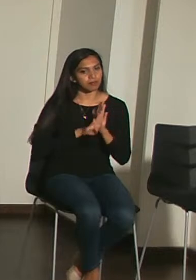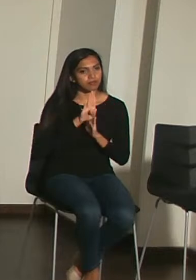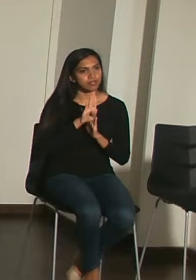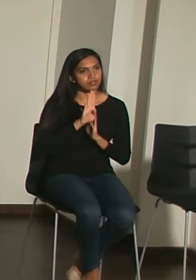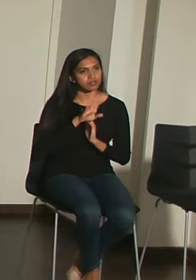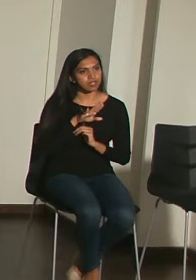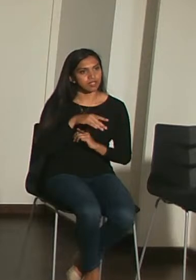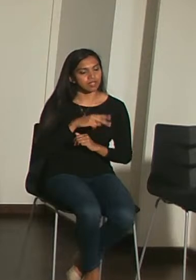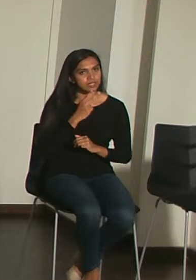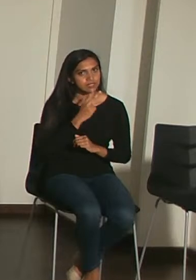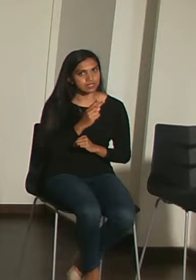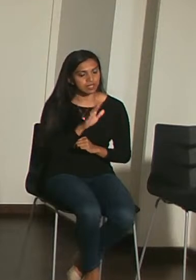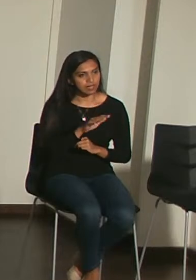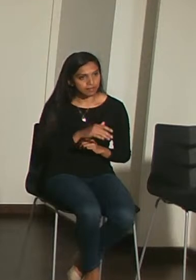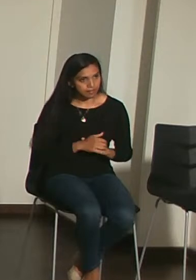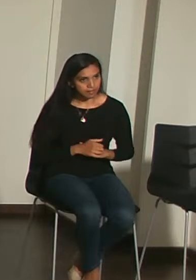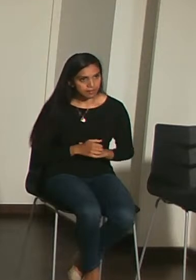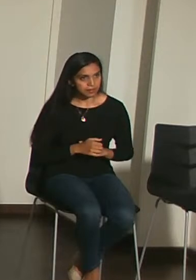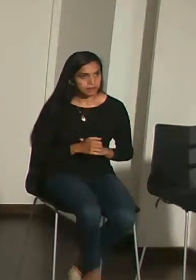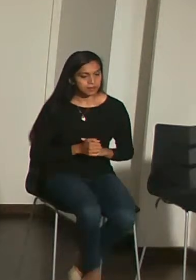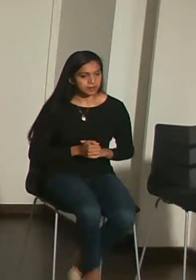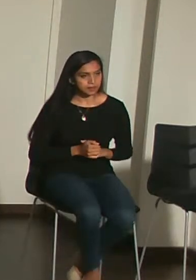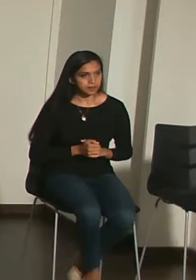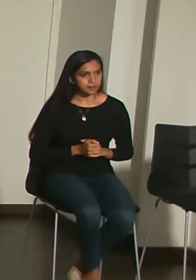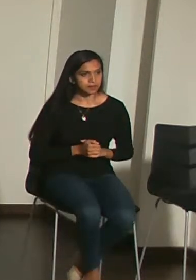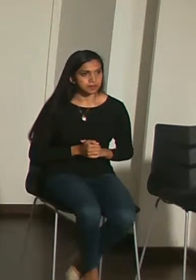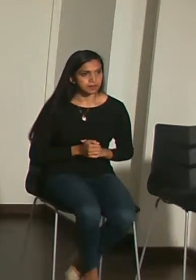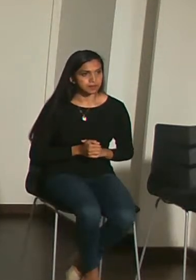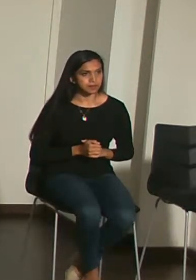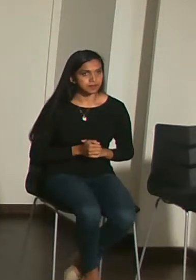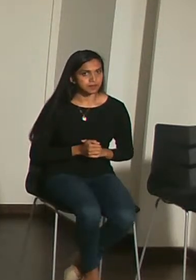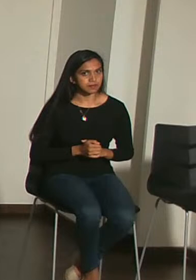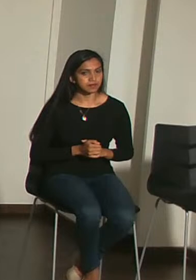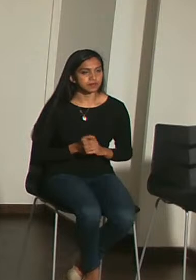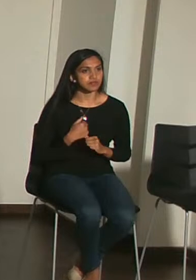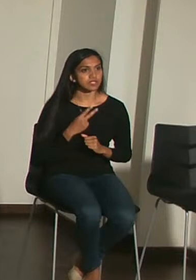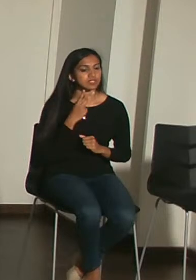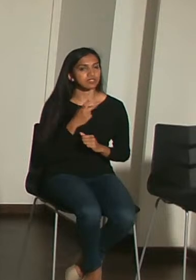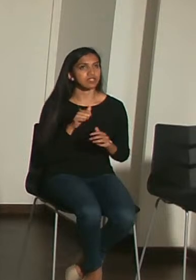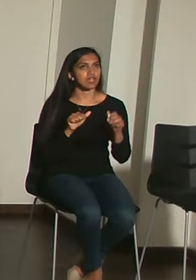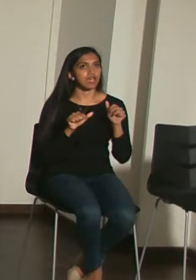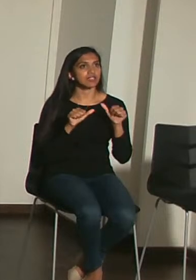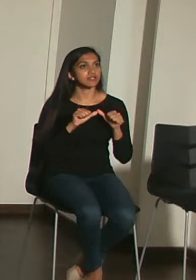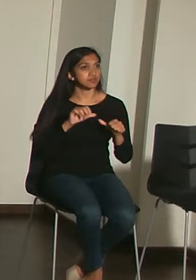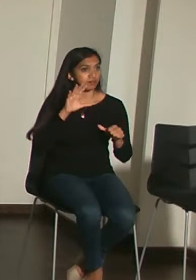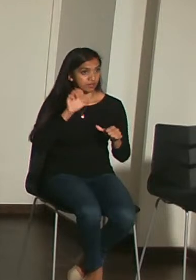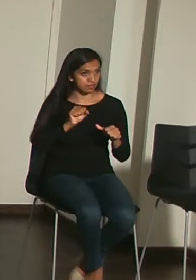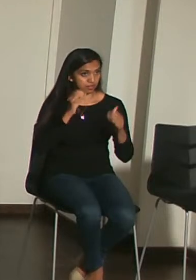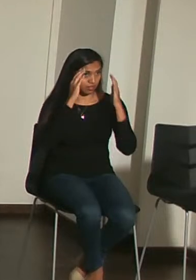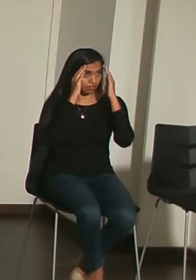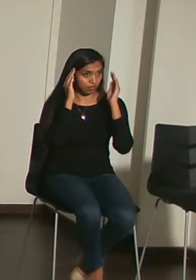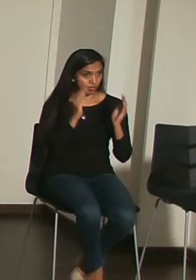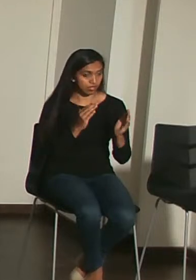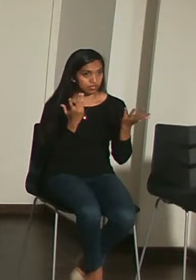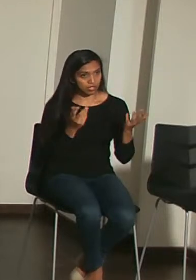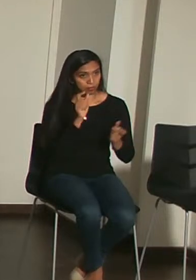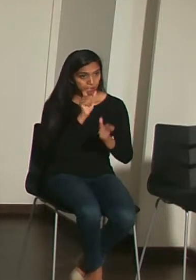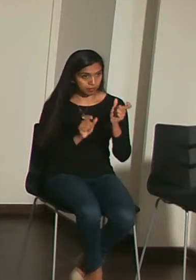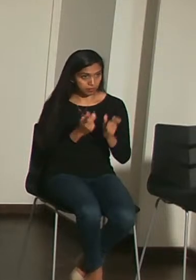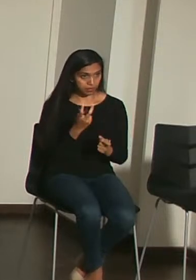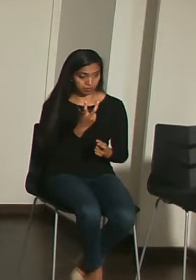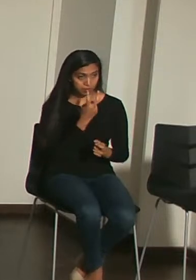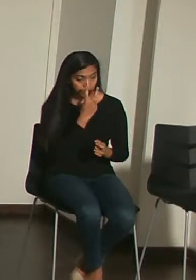today. Um, and when it comes to accessibility with visual